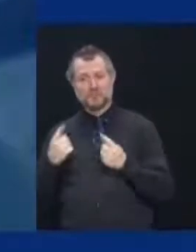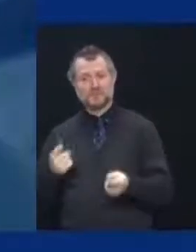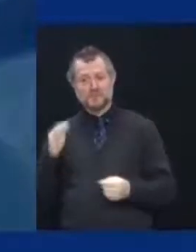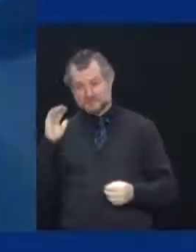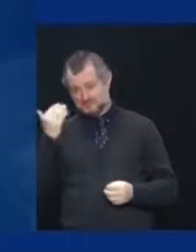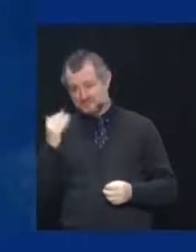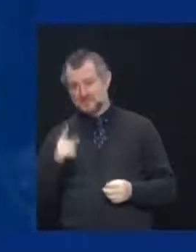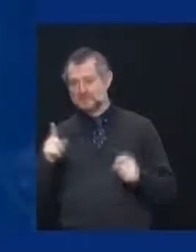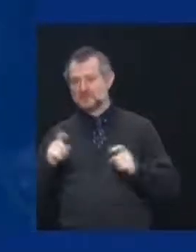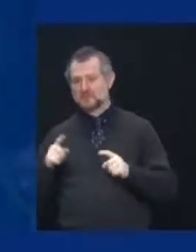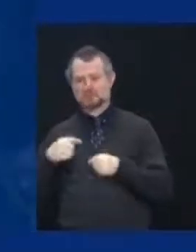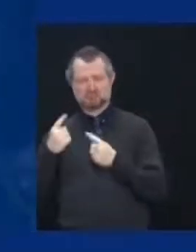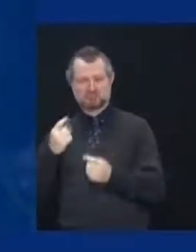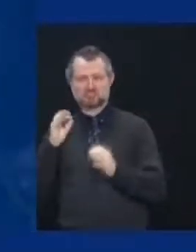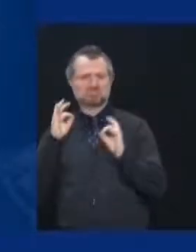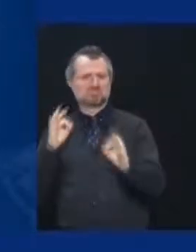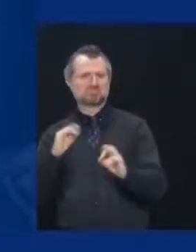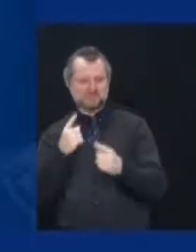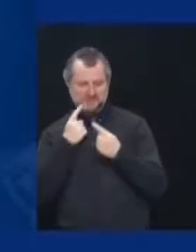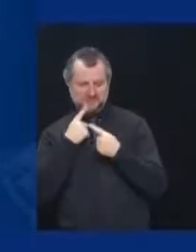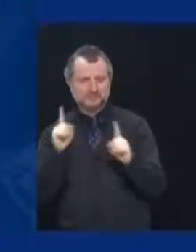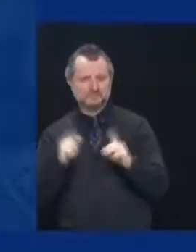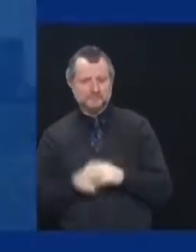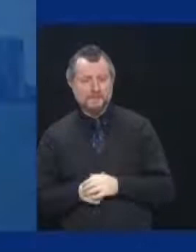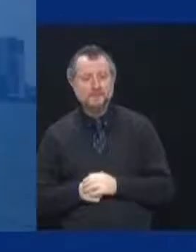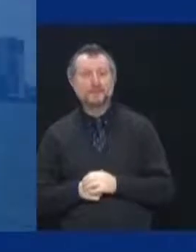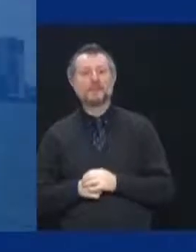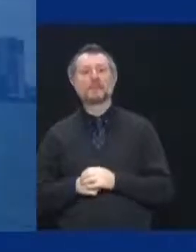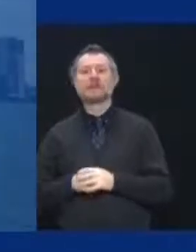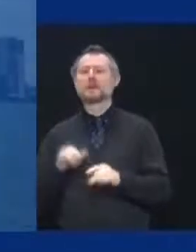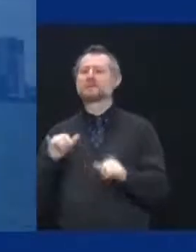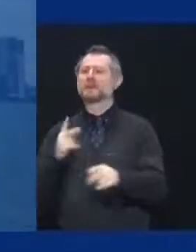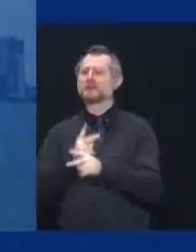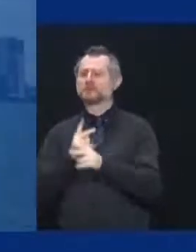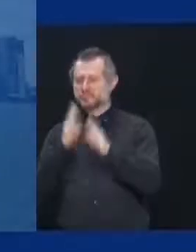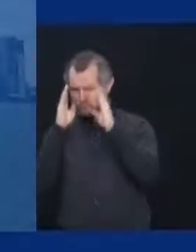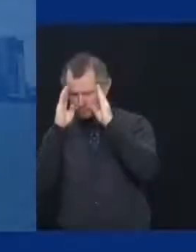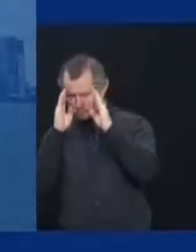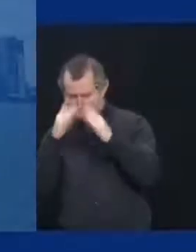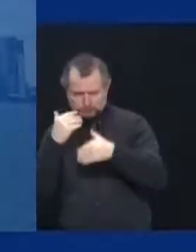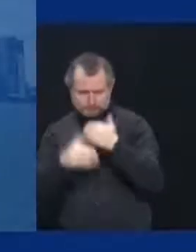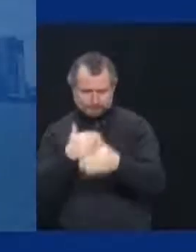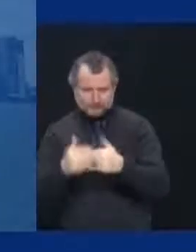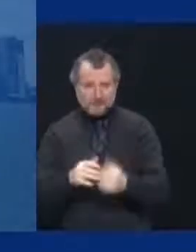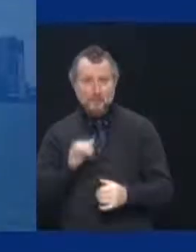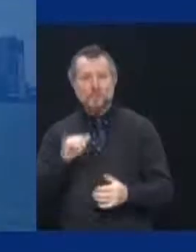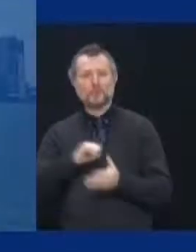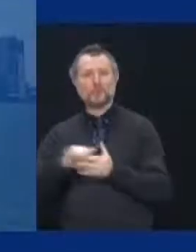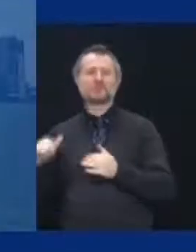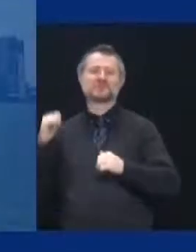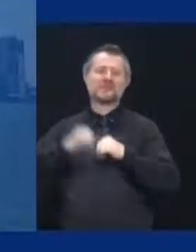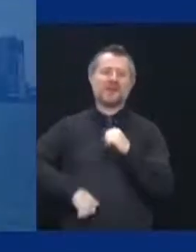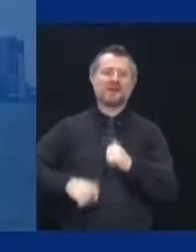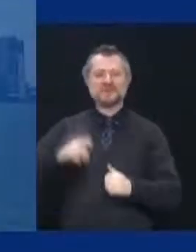that demonstration worked. So stay tuned, because we are New York tough